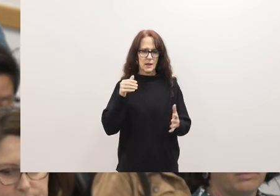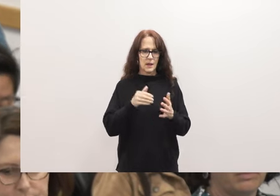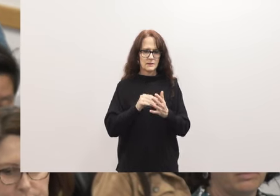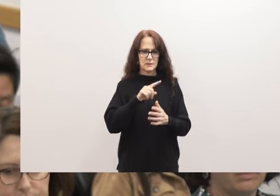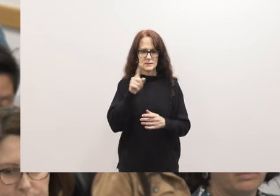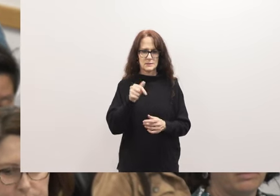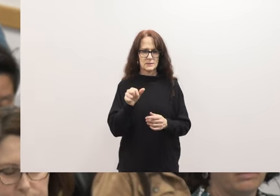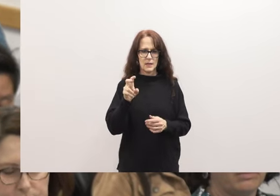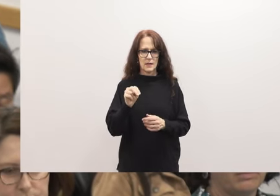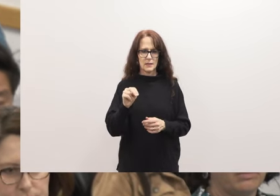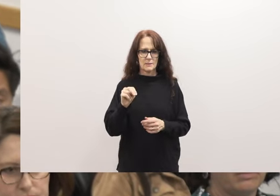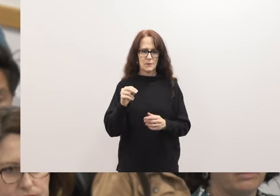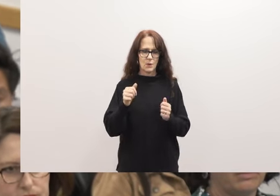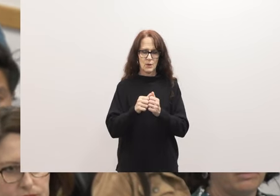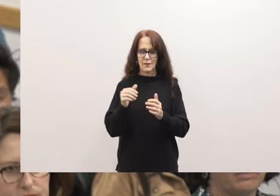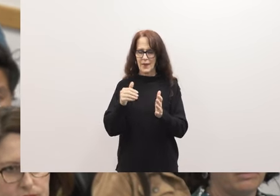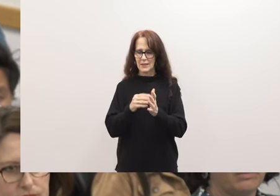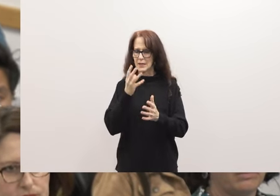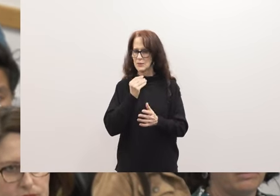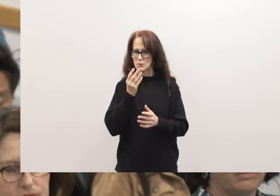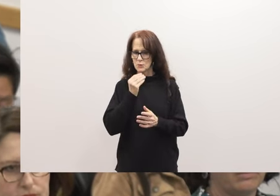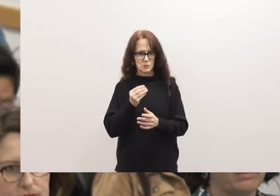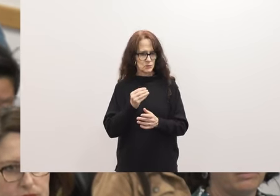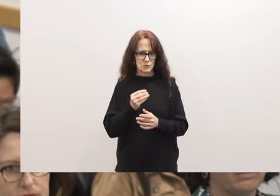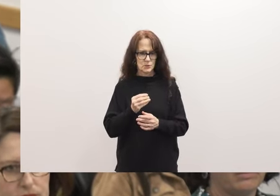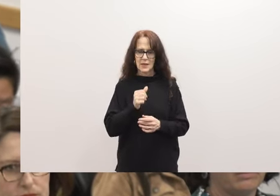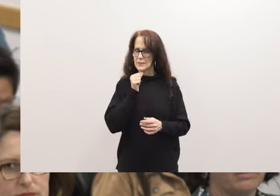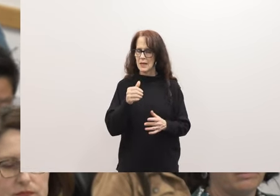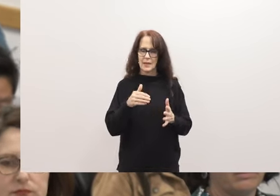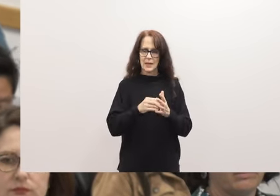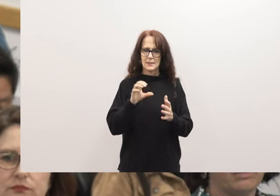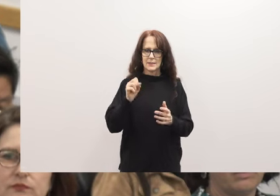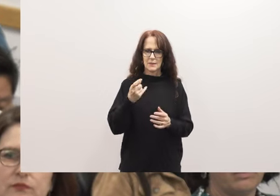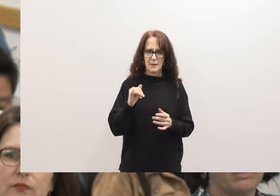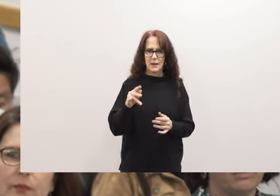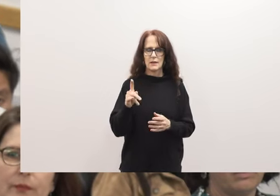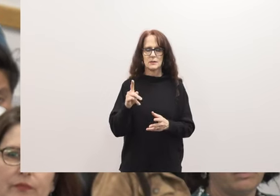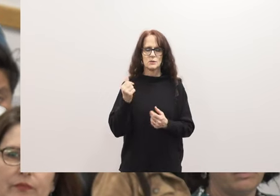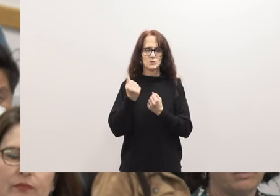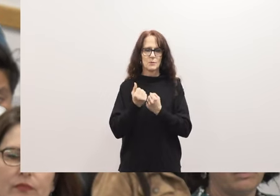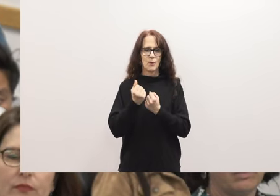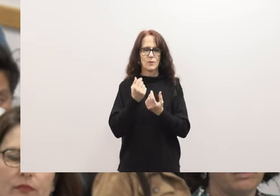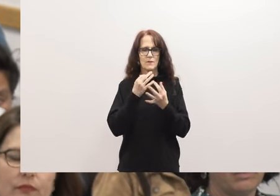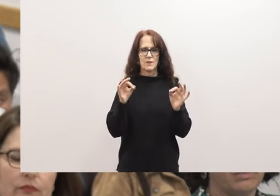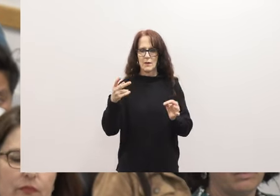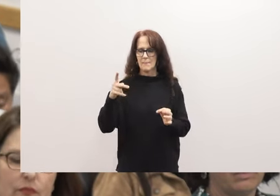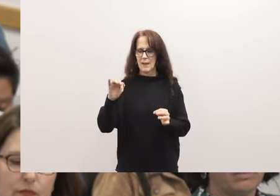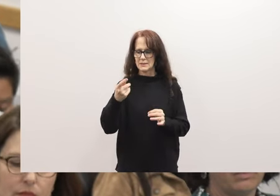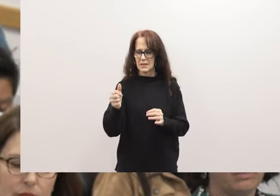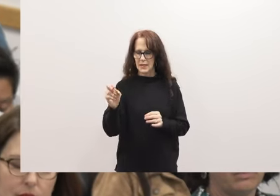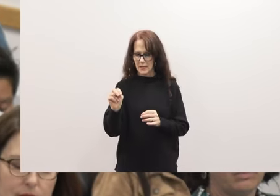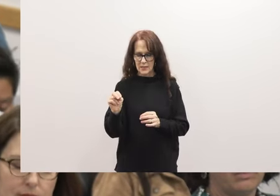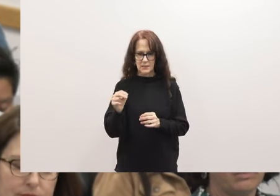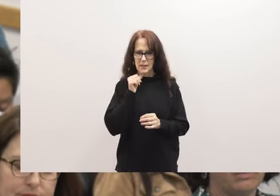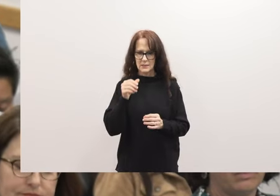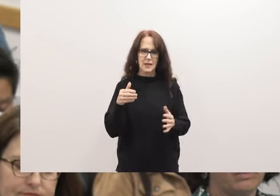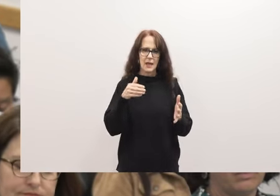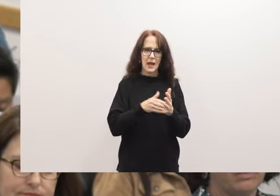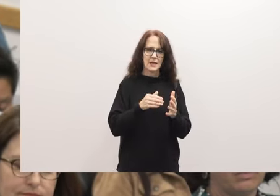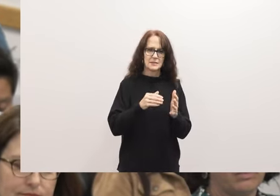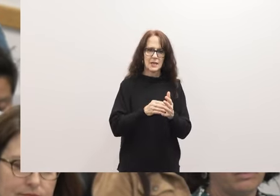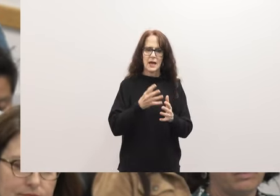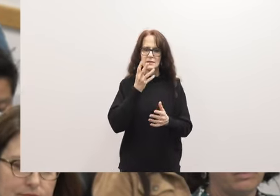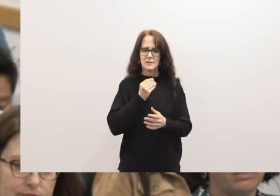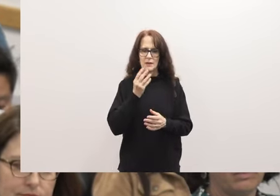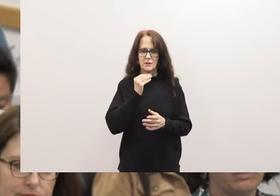and anti-Zionism with anti-Semitism. It is not anti-Semitic to support the freedom of Palestinians. It is not anti-Semitic